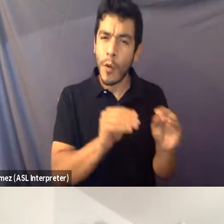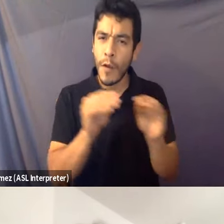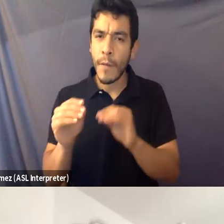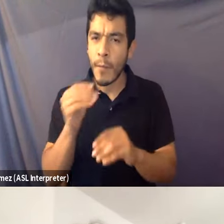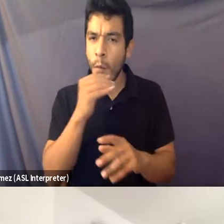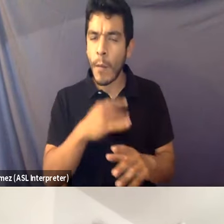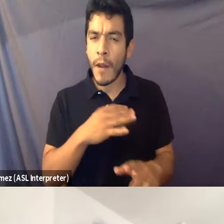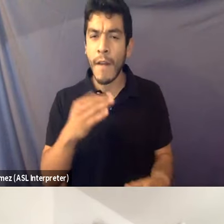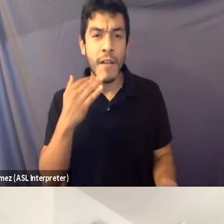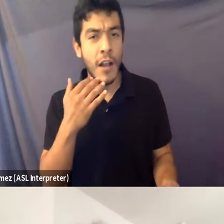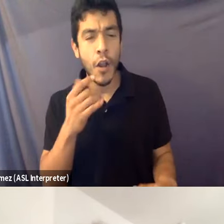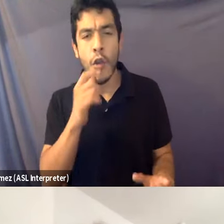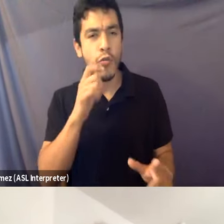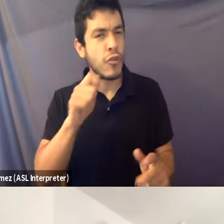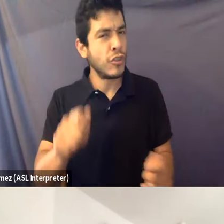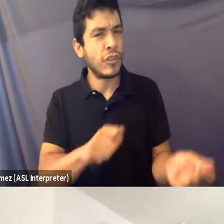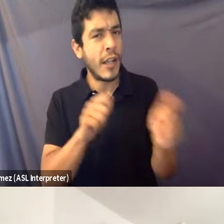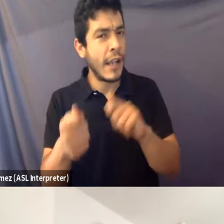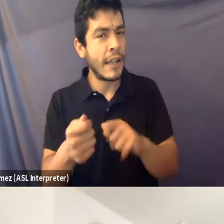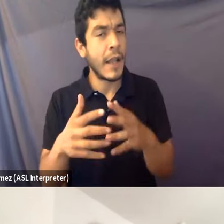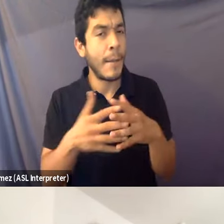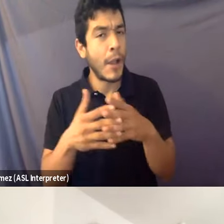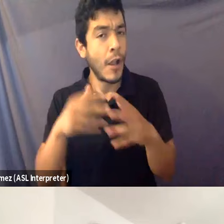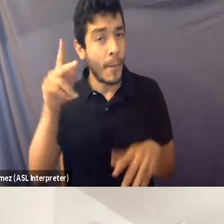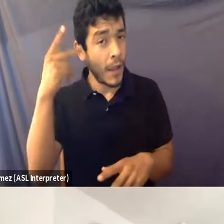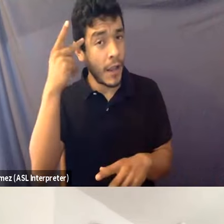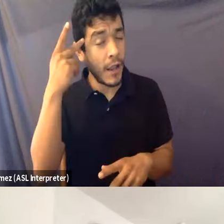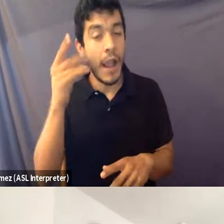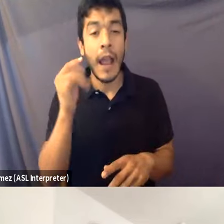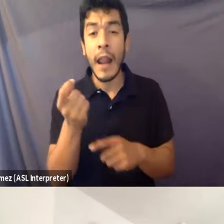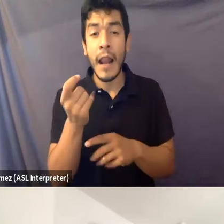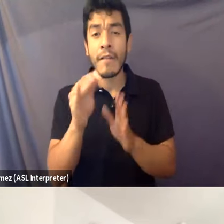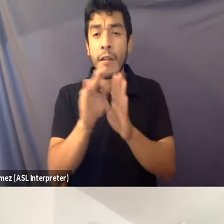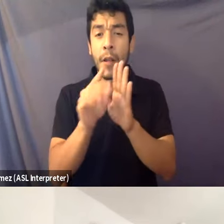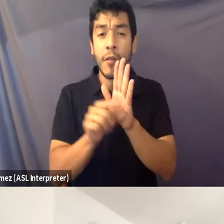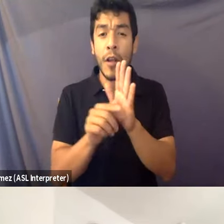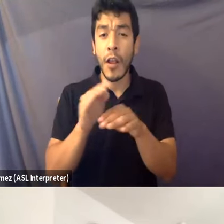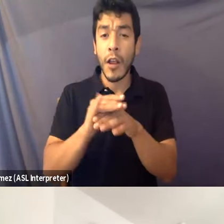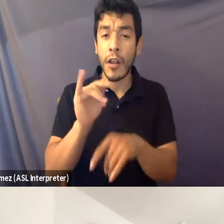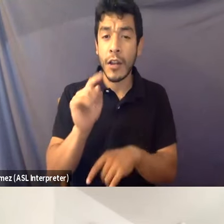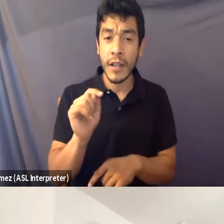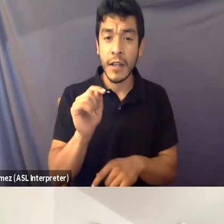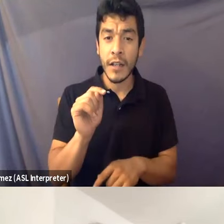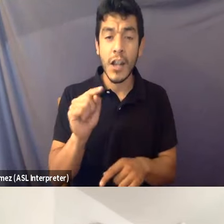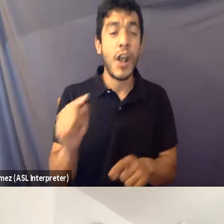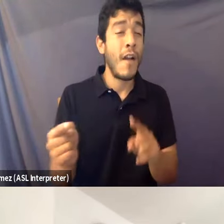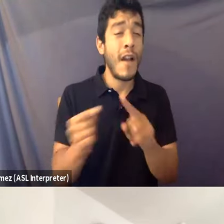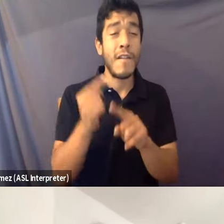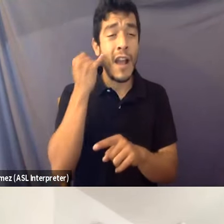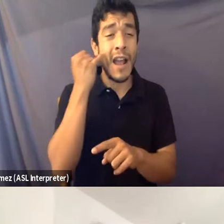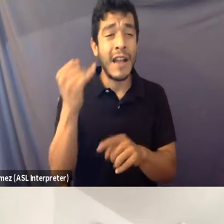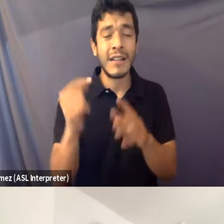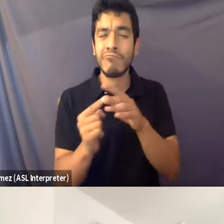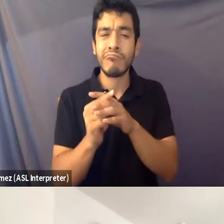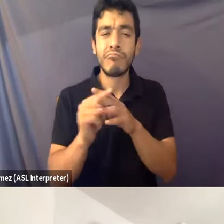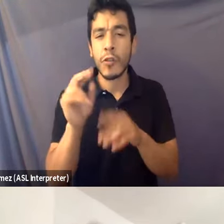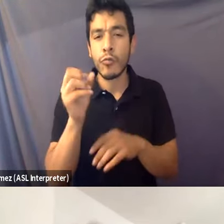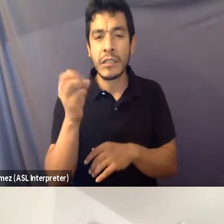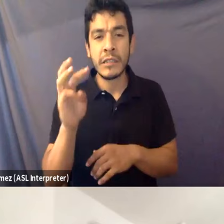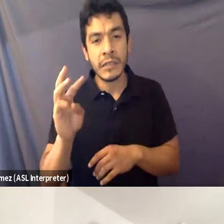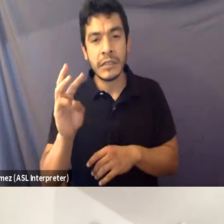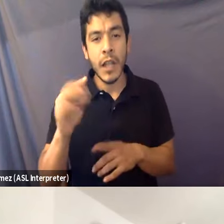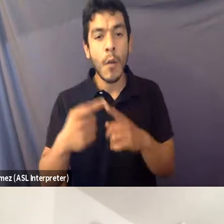transforming American politics. And a little bit of the background on it, you know, the idea sort of first came in 2016 when we thought we might have